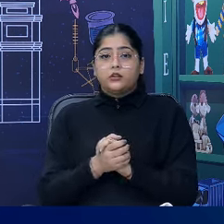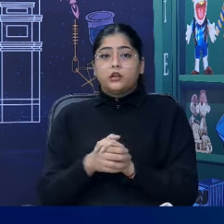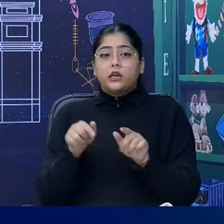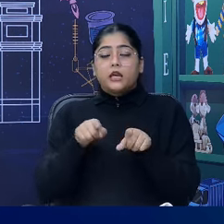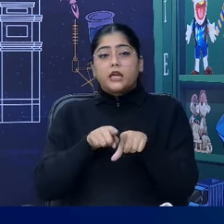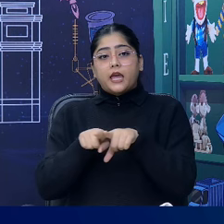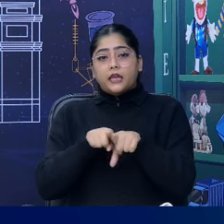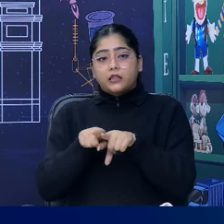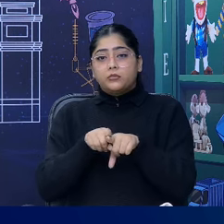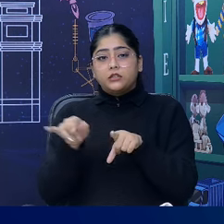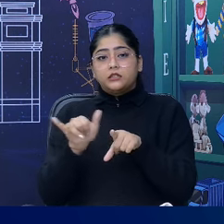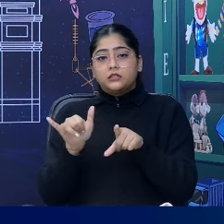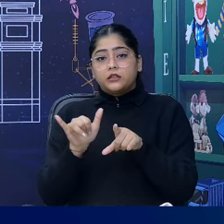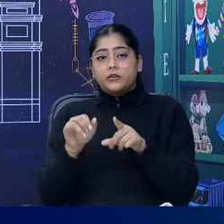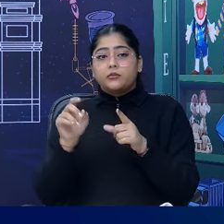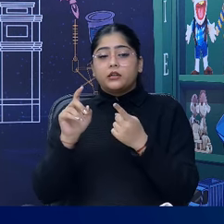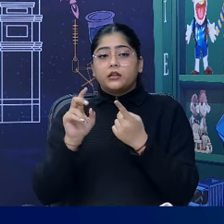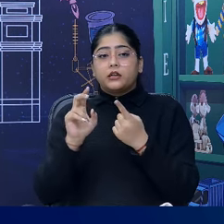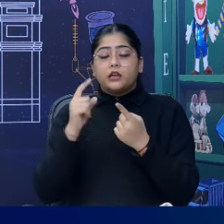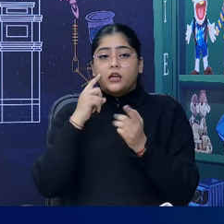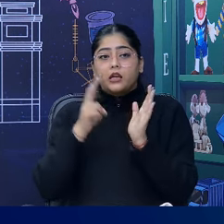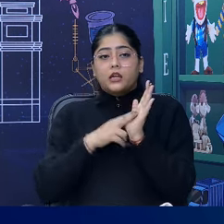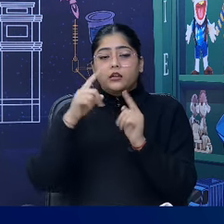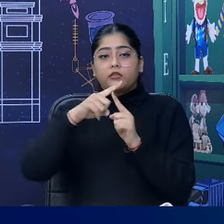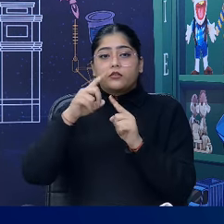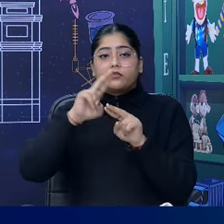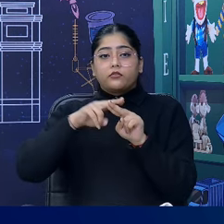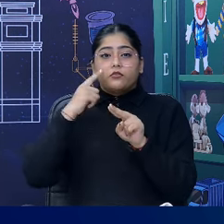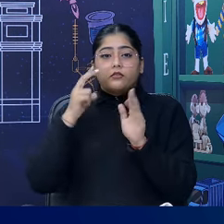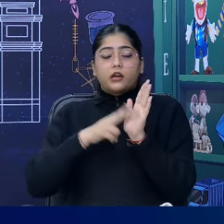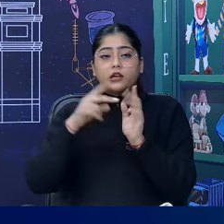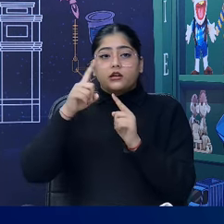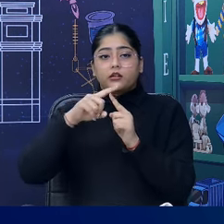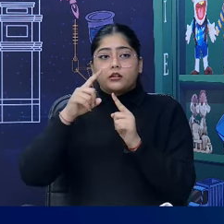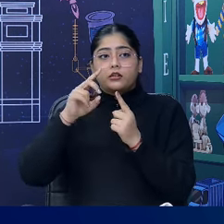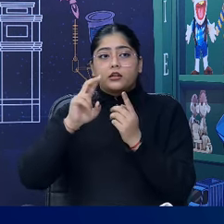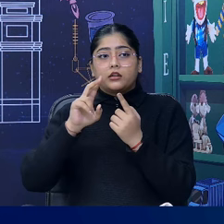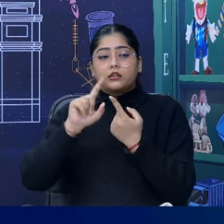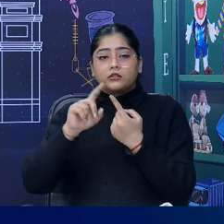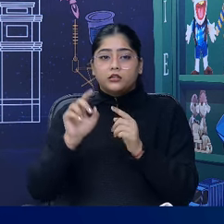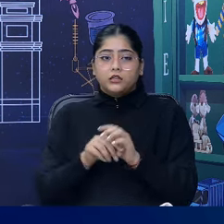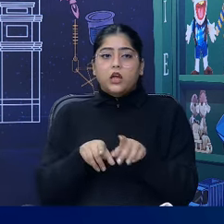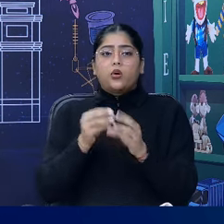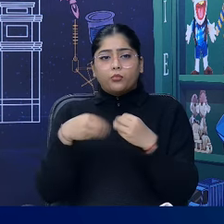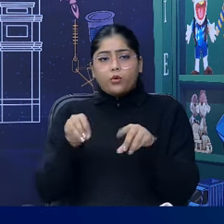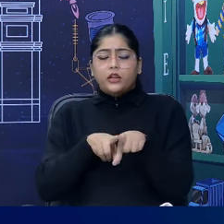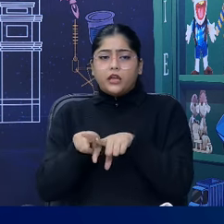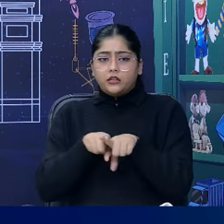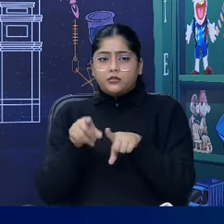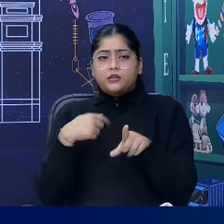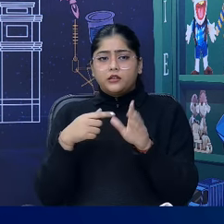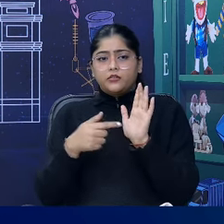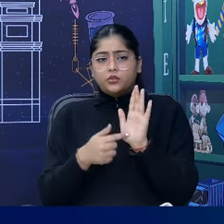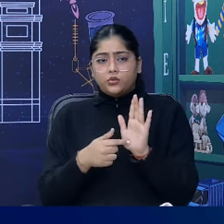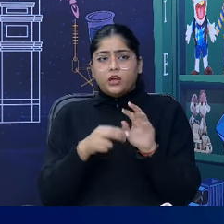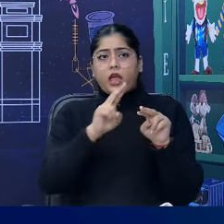example of infinite set. We can just quote some more examples, like it is